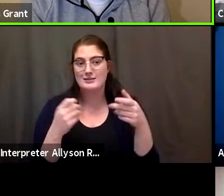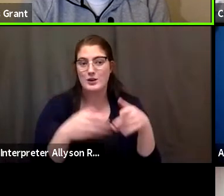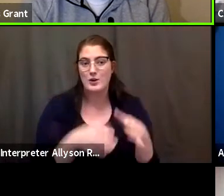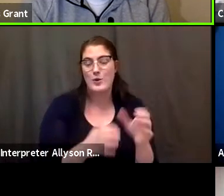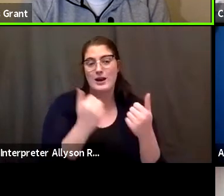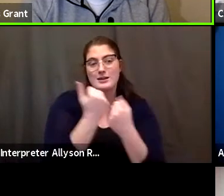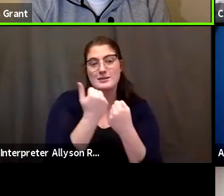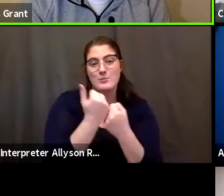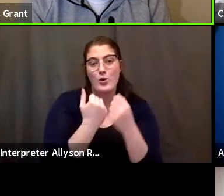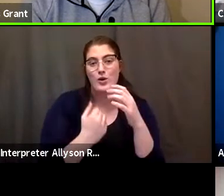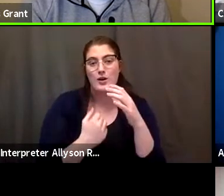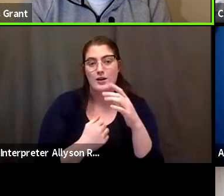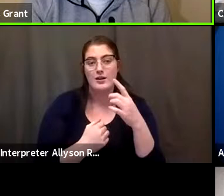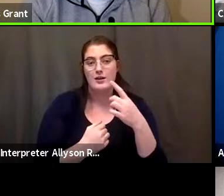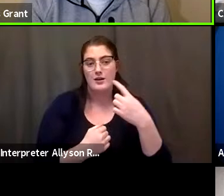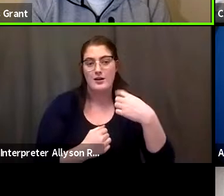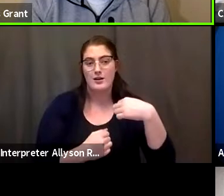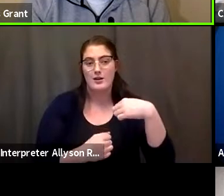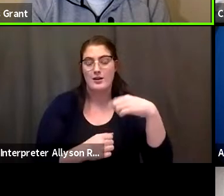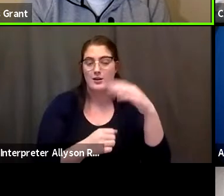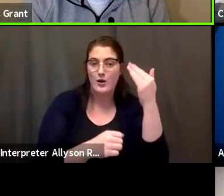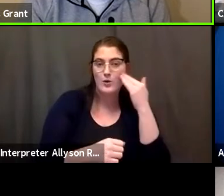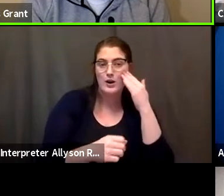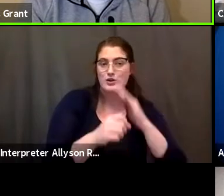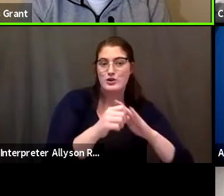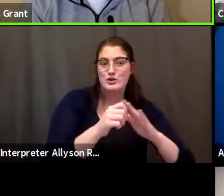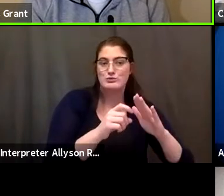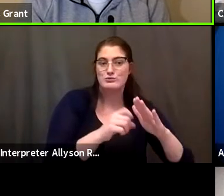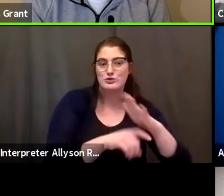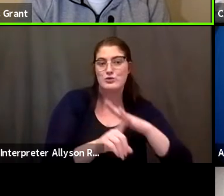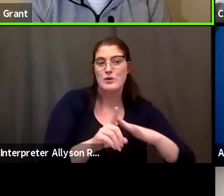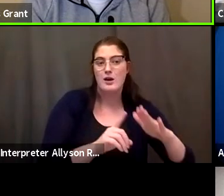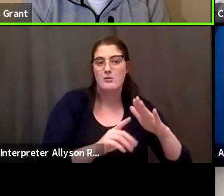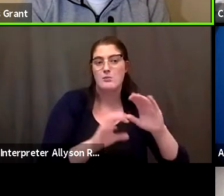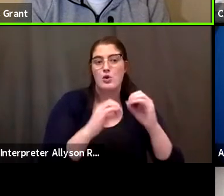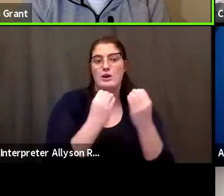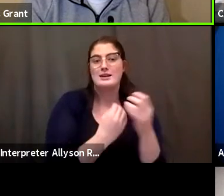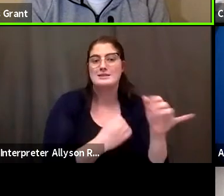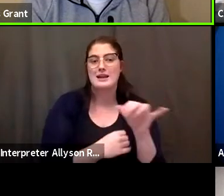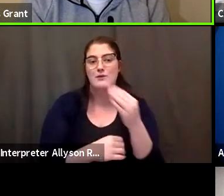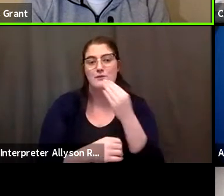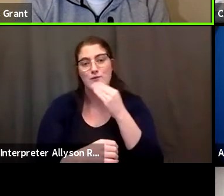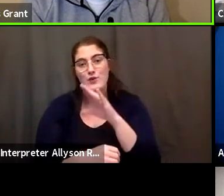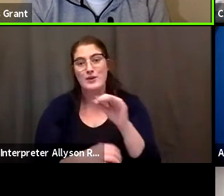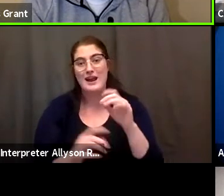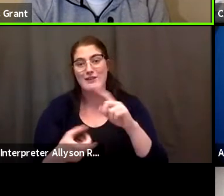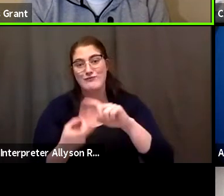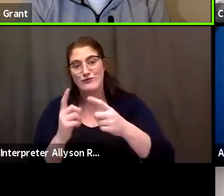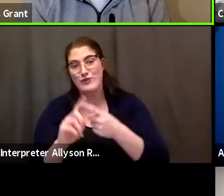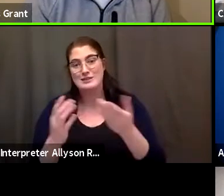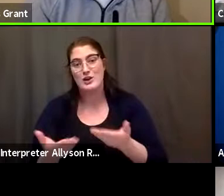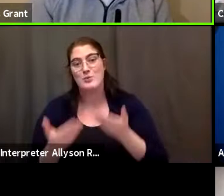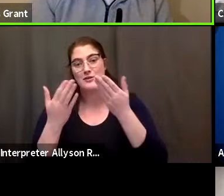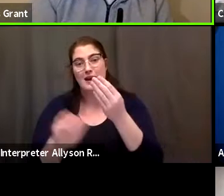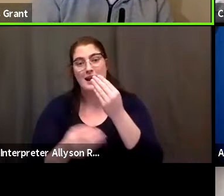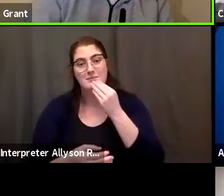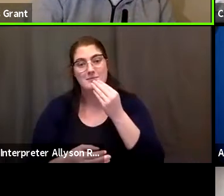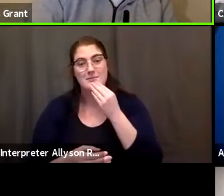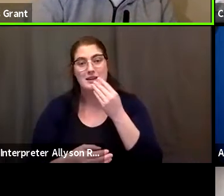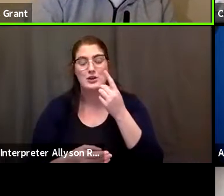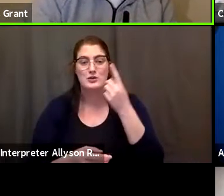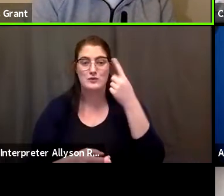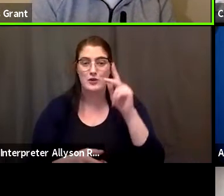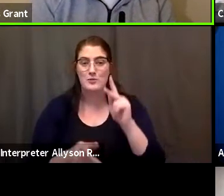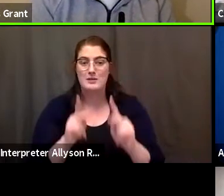and advocate for awareness around organizations like Food and Friends that are providing meals for people on a day-to-day